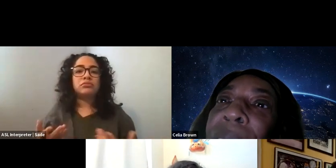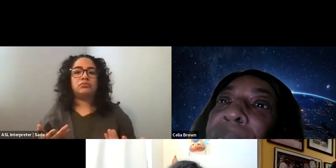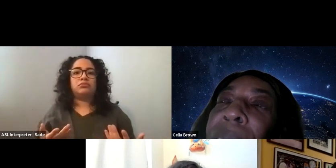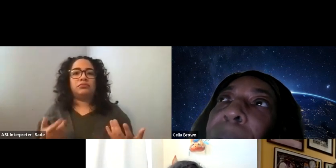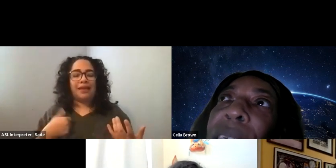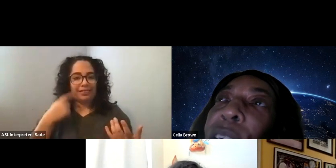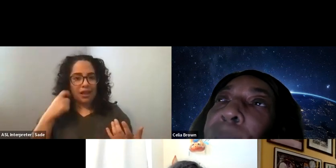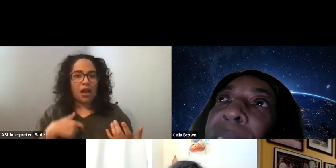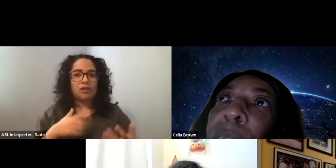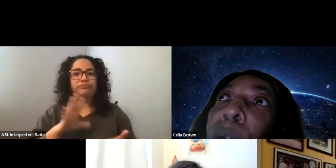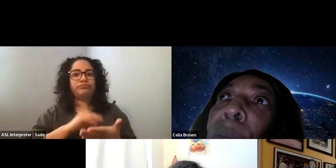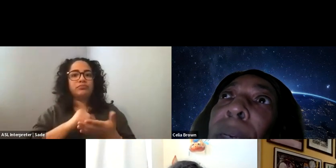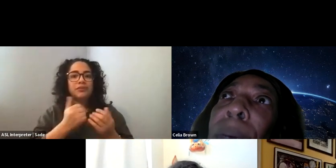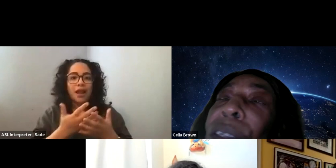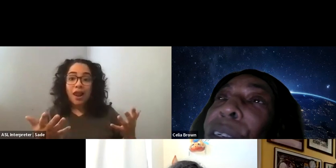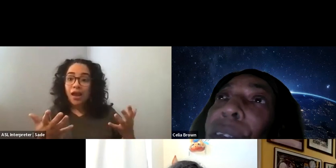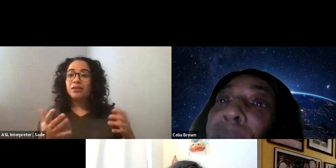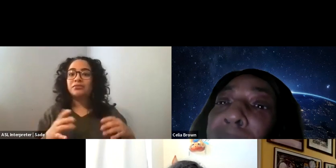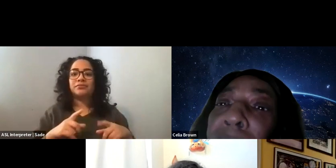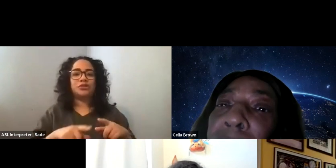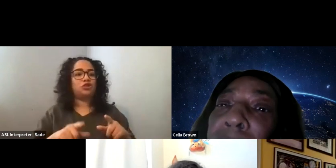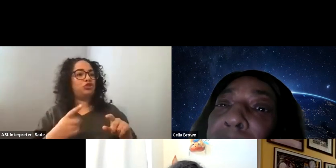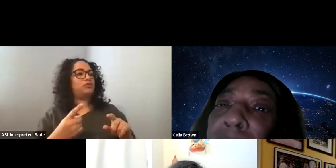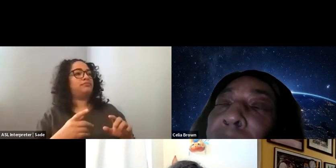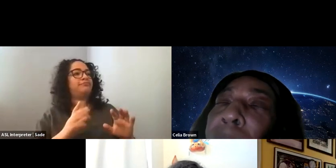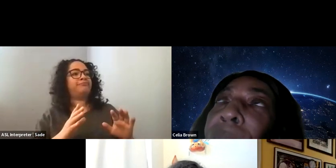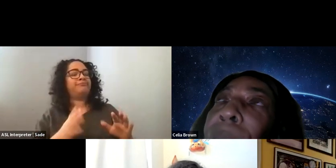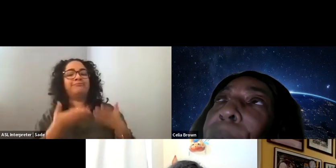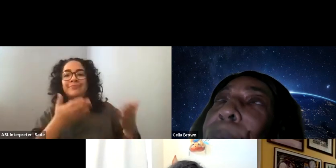that by just being in the movement, by just,